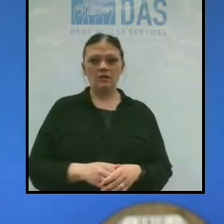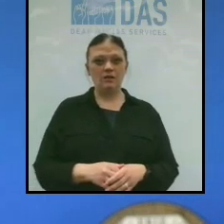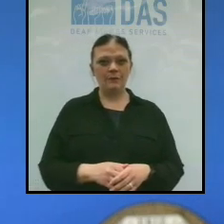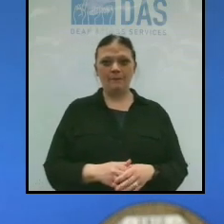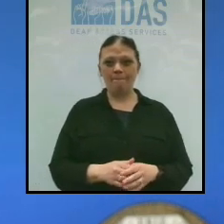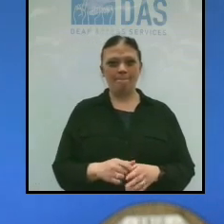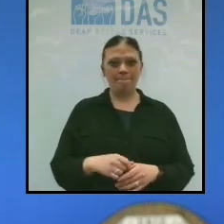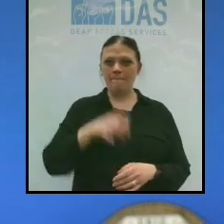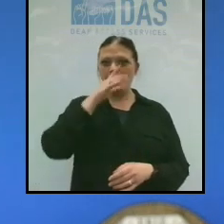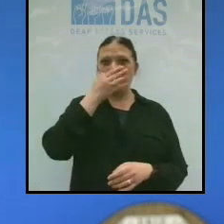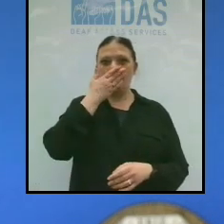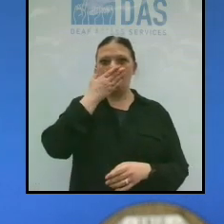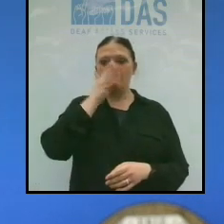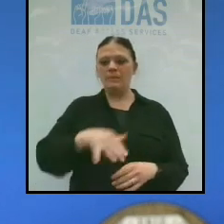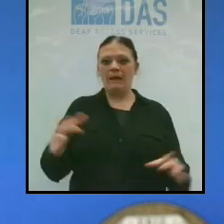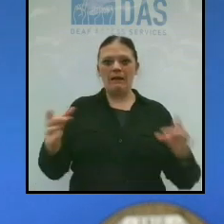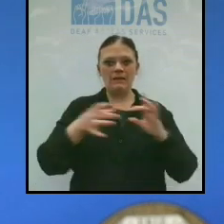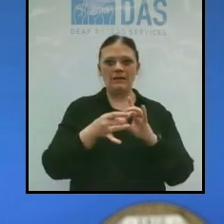Whoa, you're really bad.